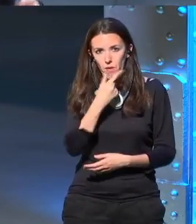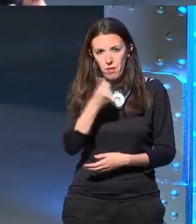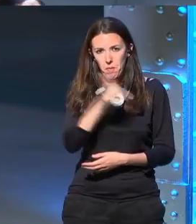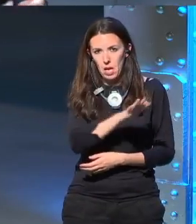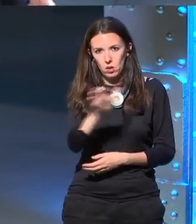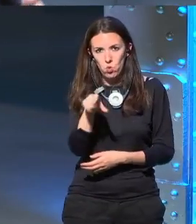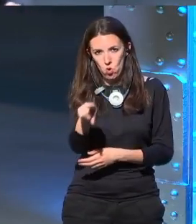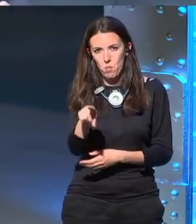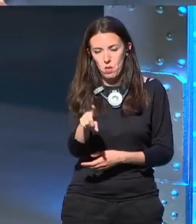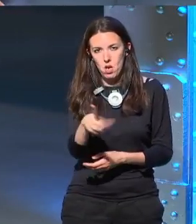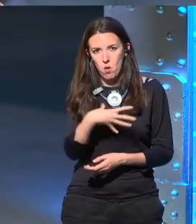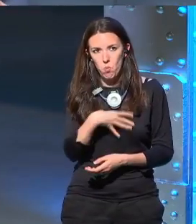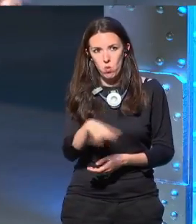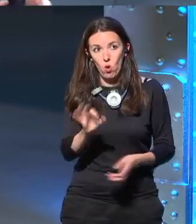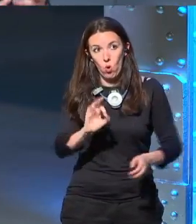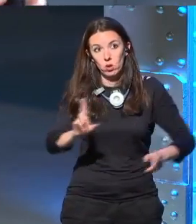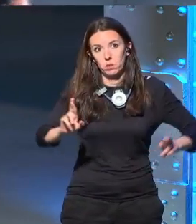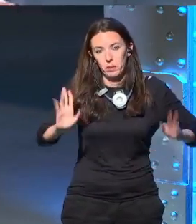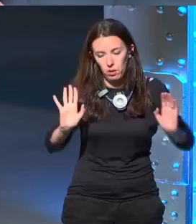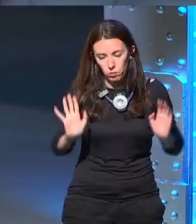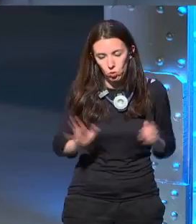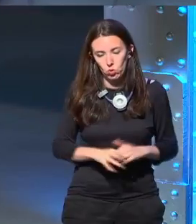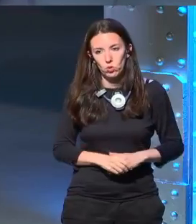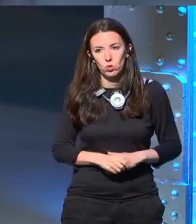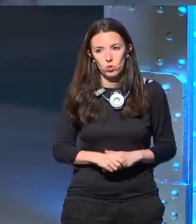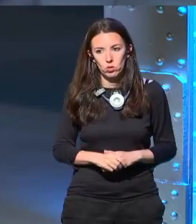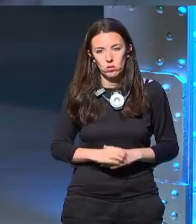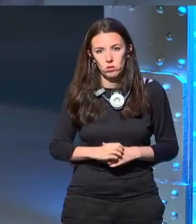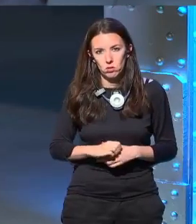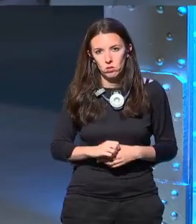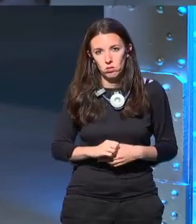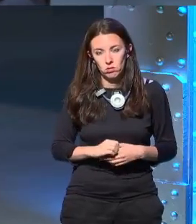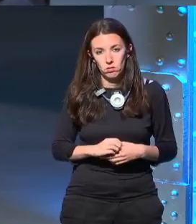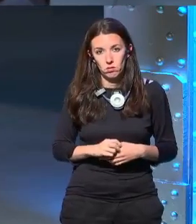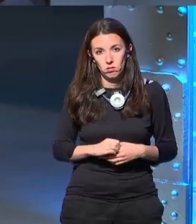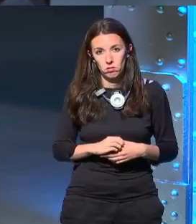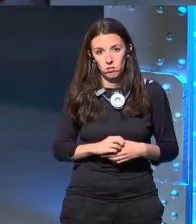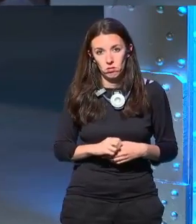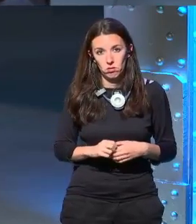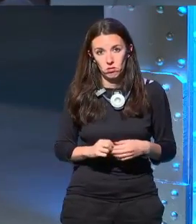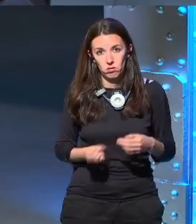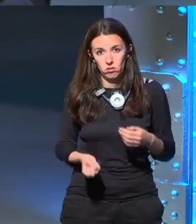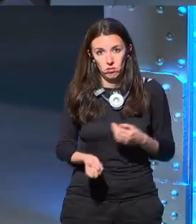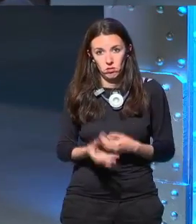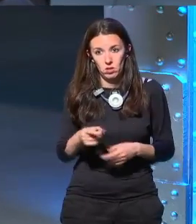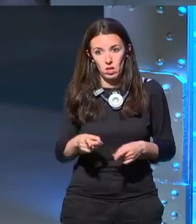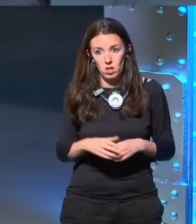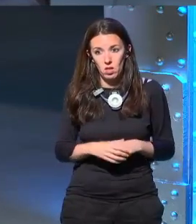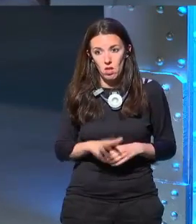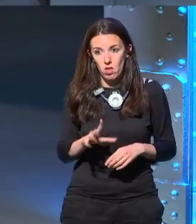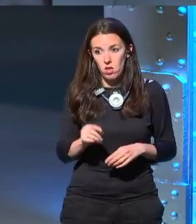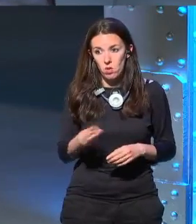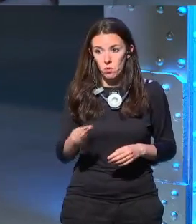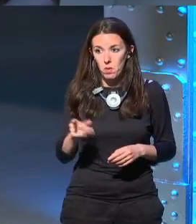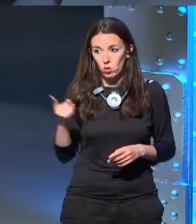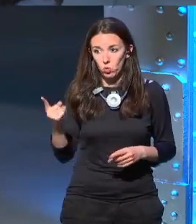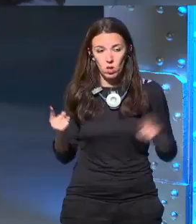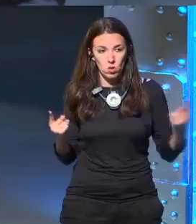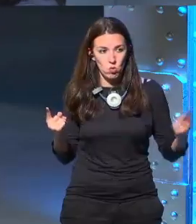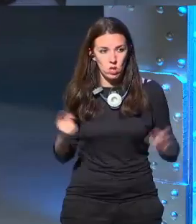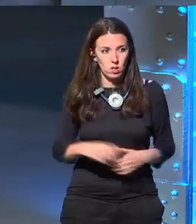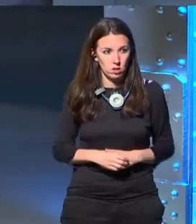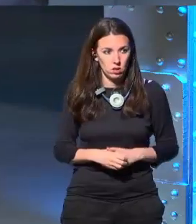least hope for it or cheerlead for it and maybe even try to find it. Muchas gracias. Tenemos tiempo para un par de preguntas más. We have time for just a